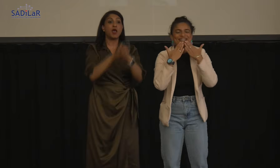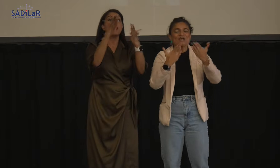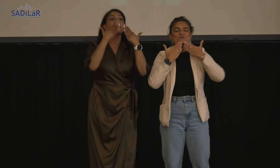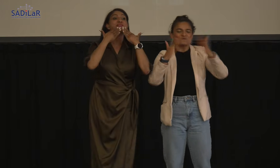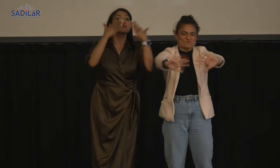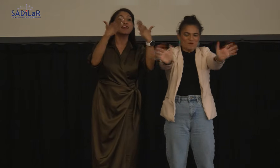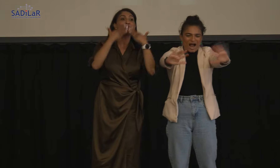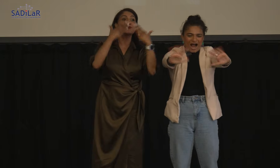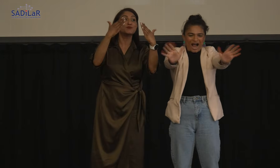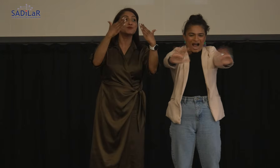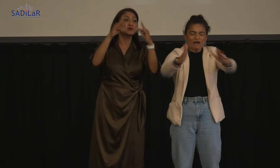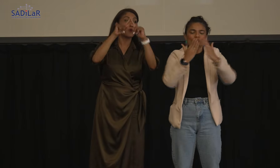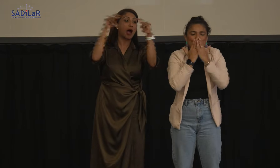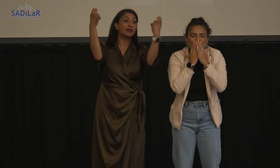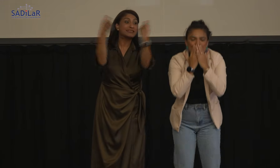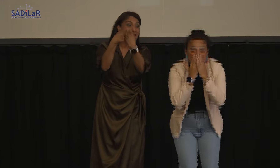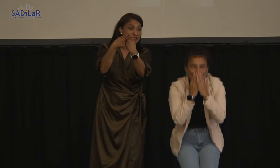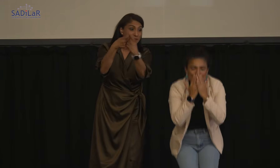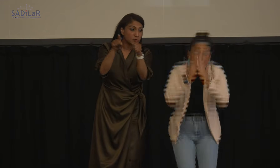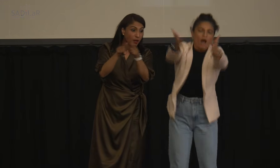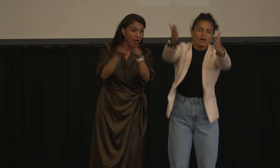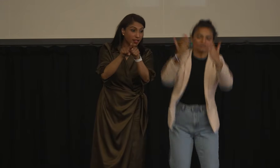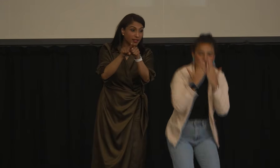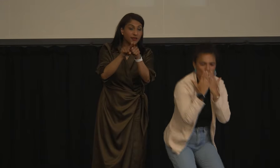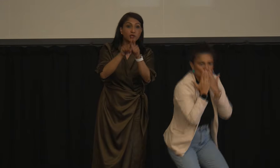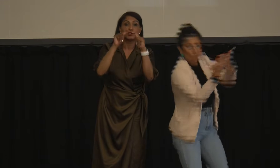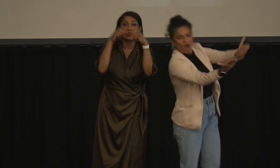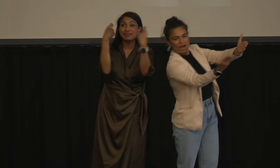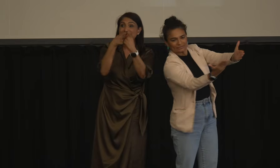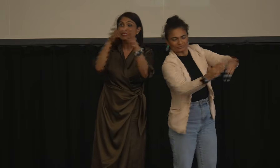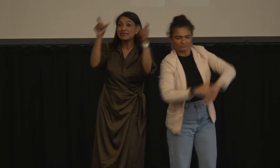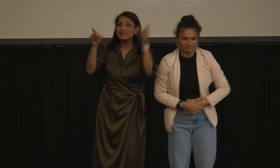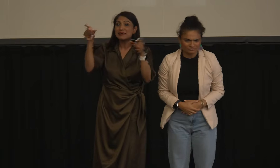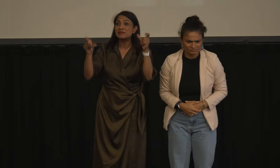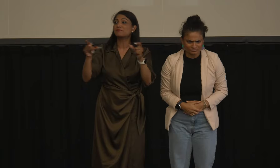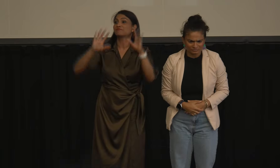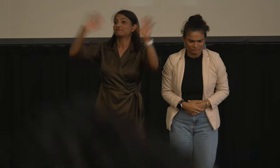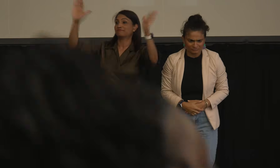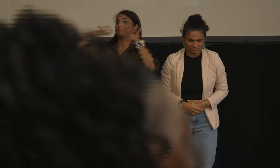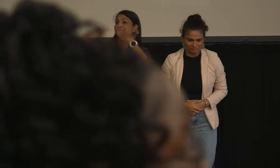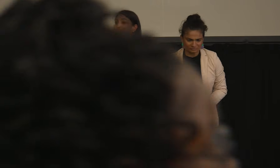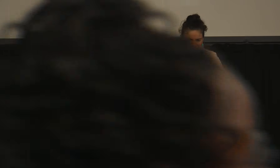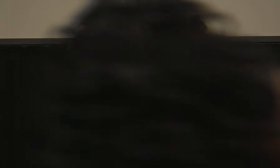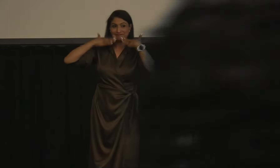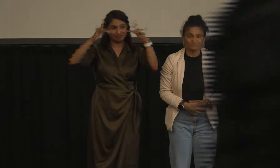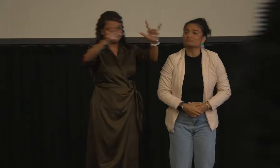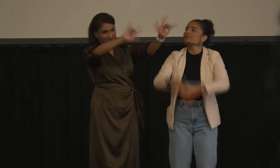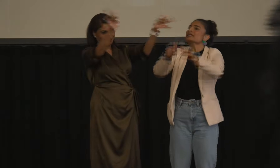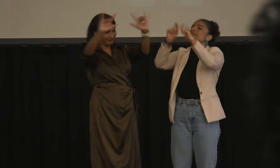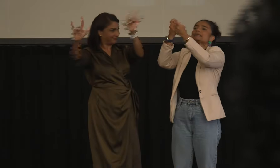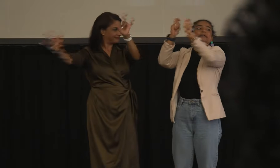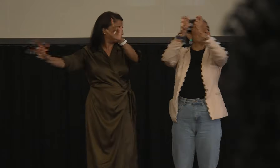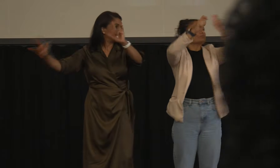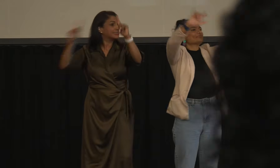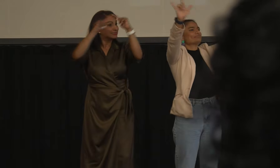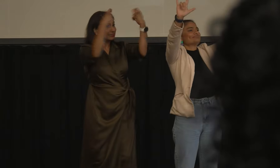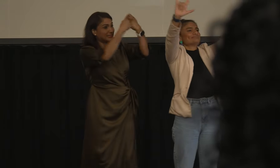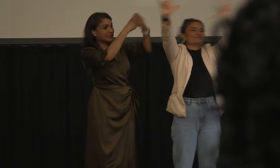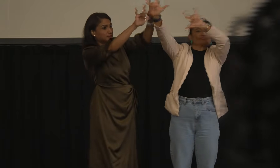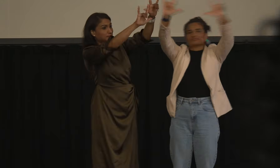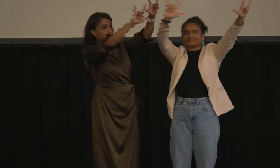Absolutely. Thank you. Thank you also to our team, everyone that joined us. Thank you.